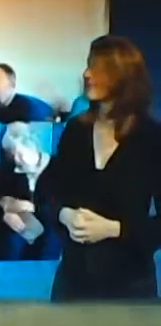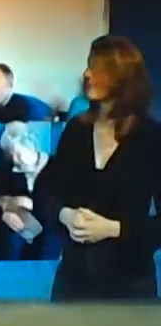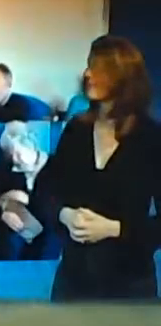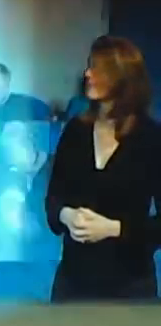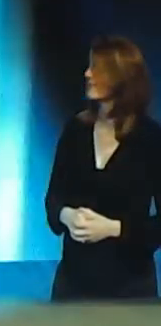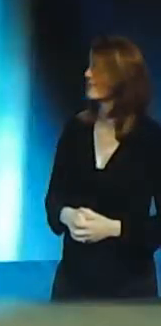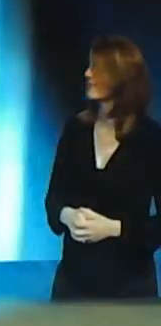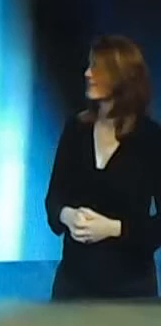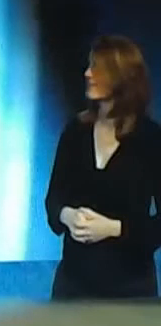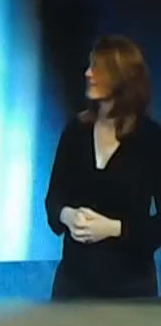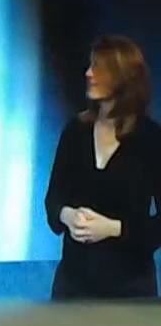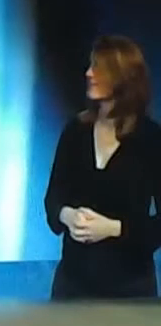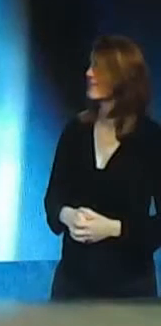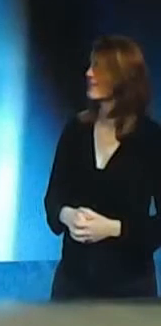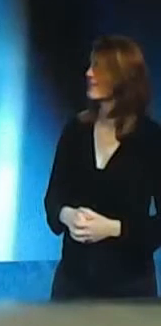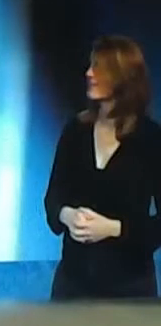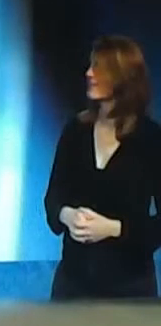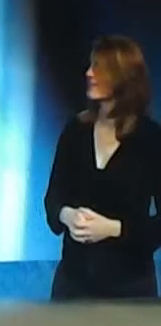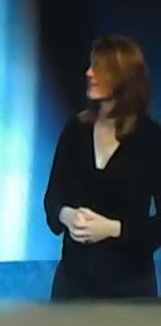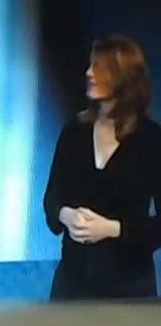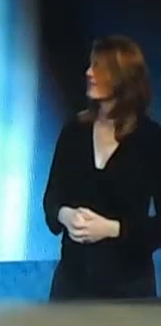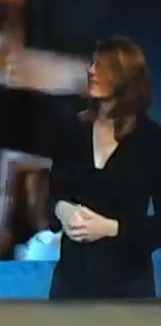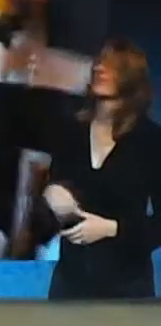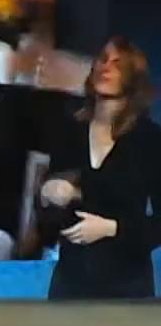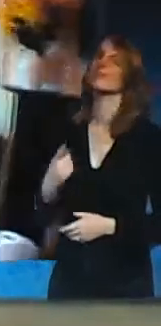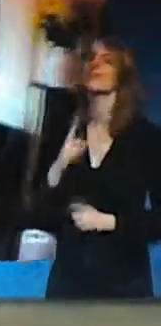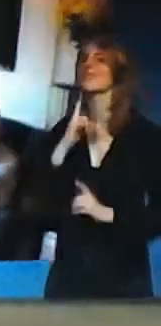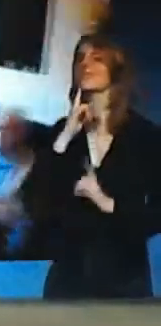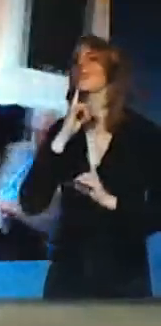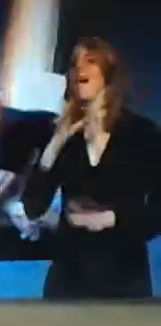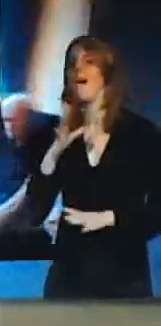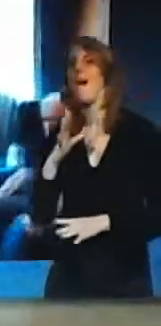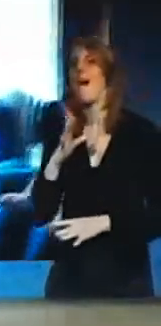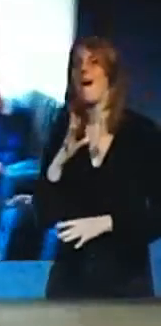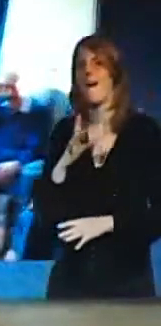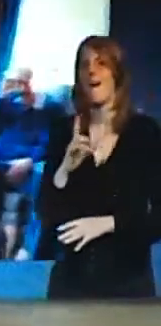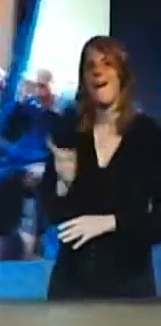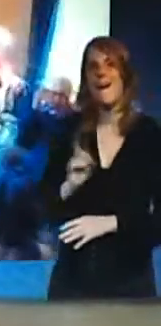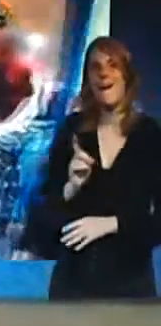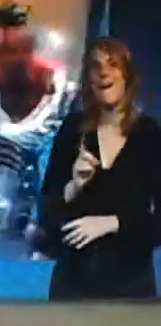it? And for Dale's grand finale, the star of the show is Stoosh.